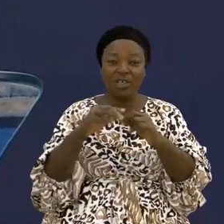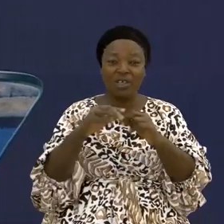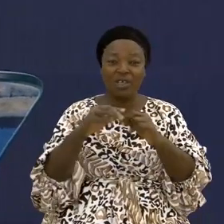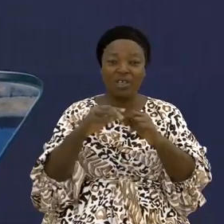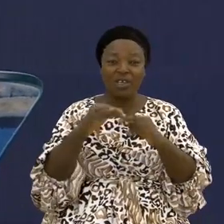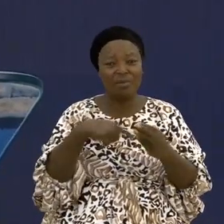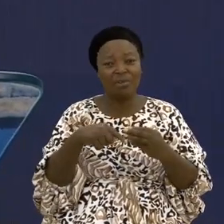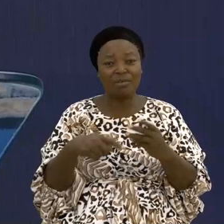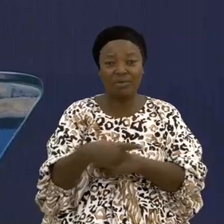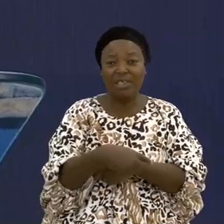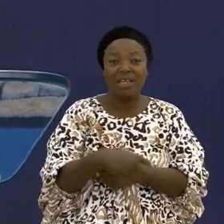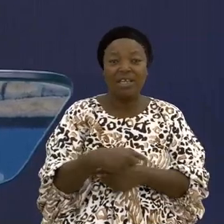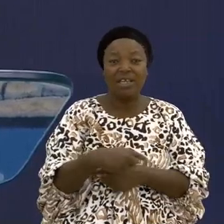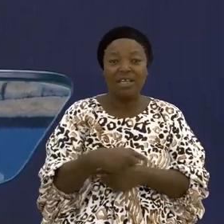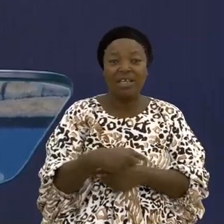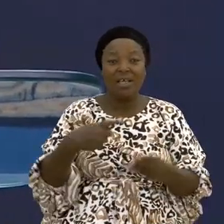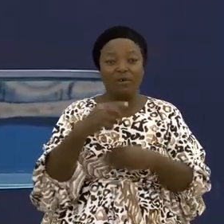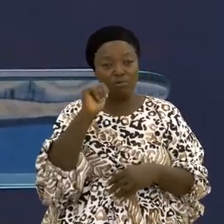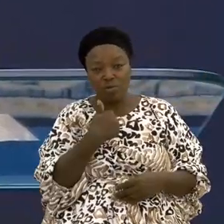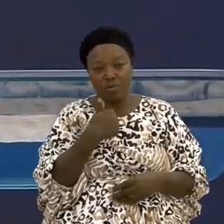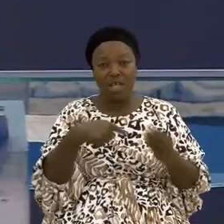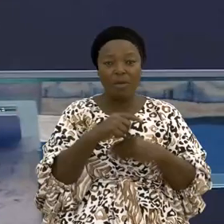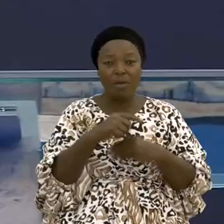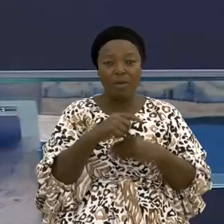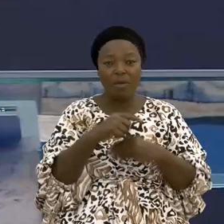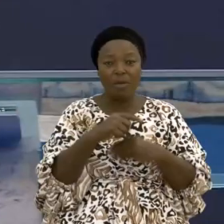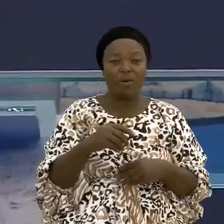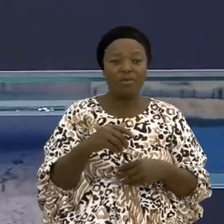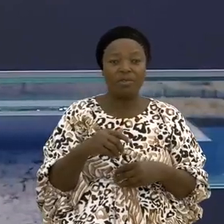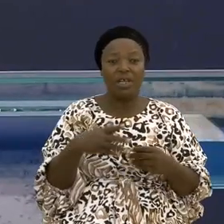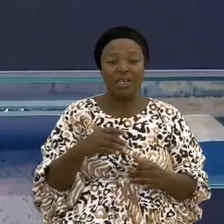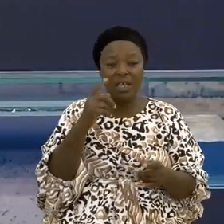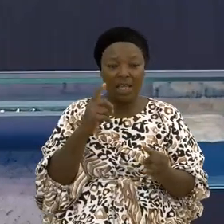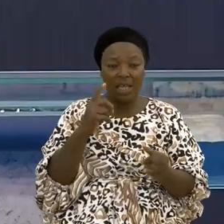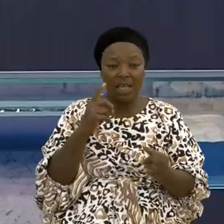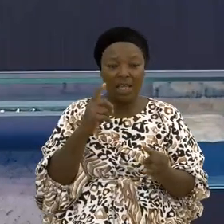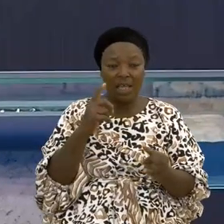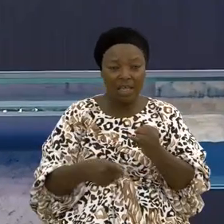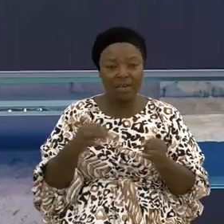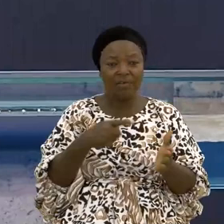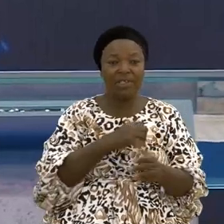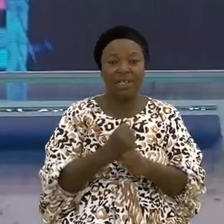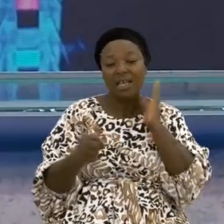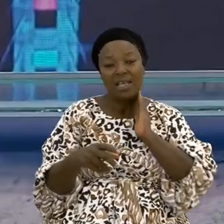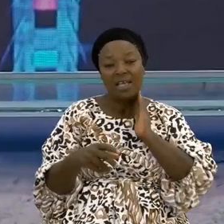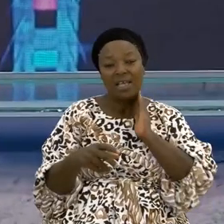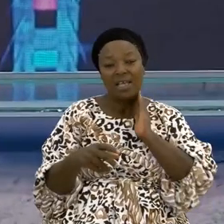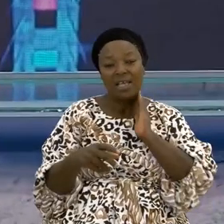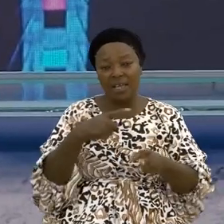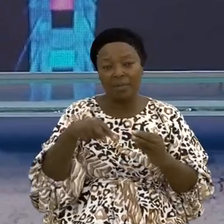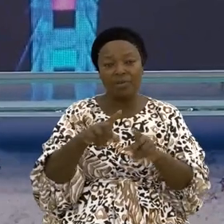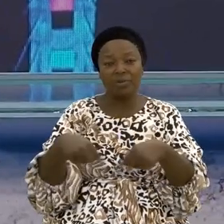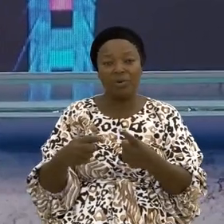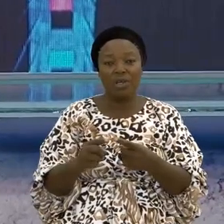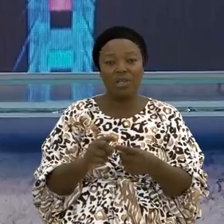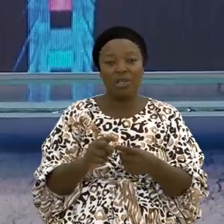today, about tomorrow, about the end of this year, about going on